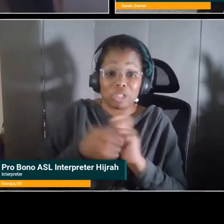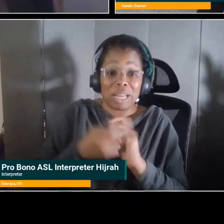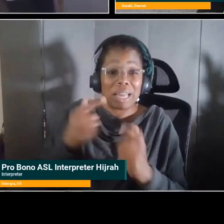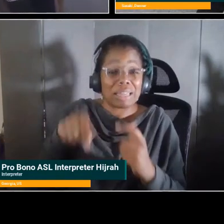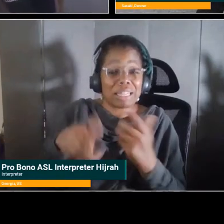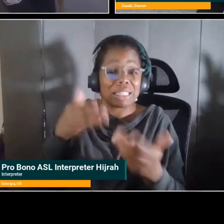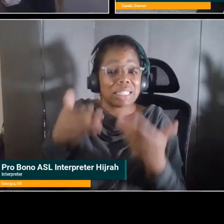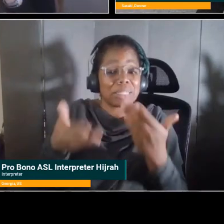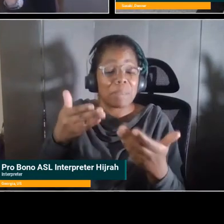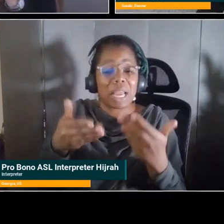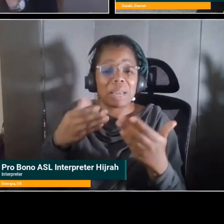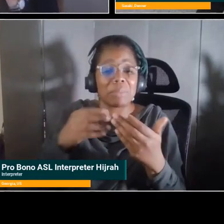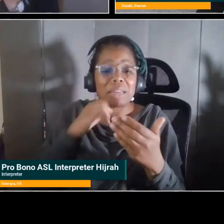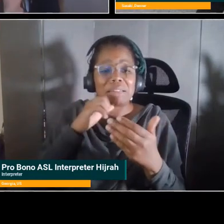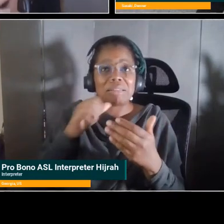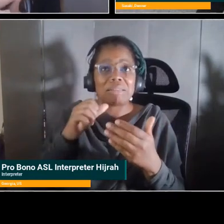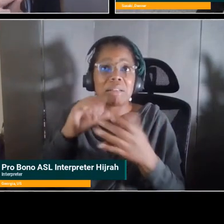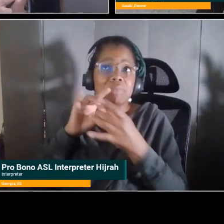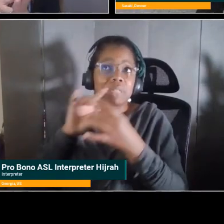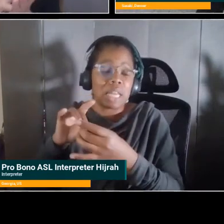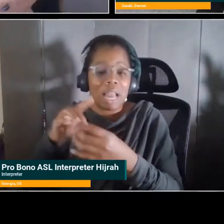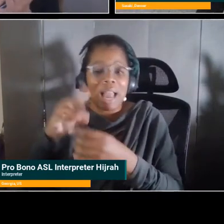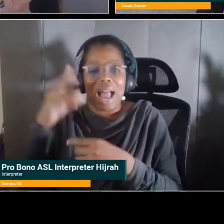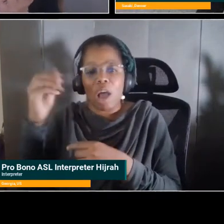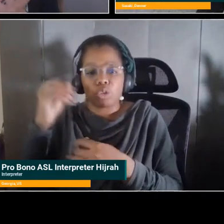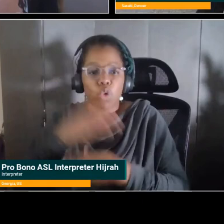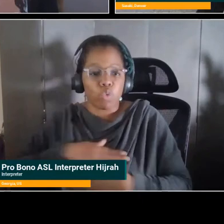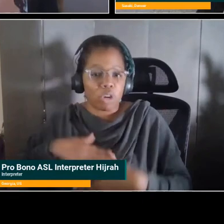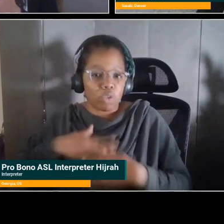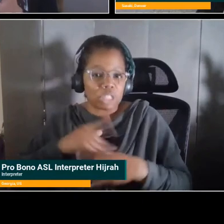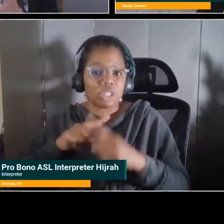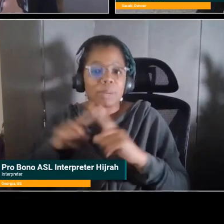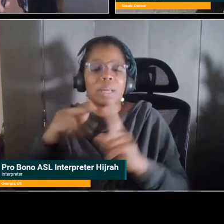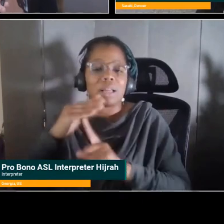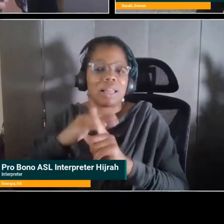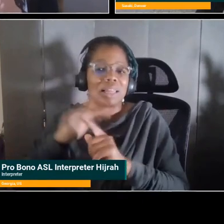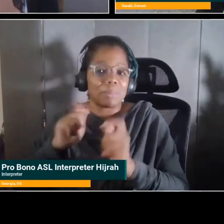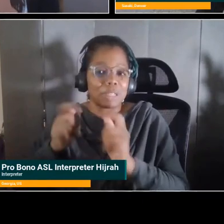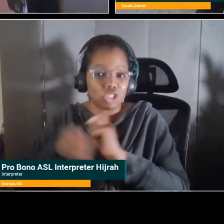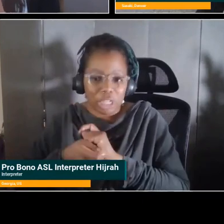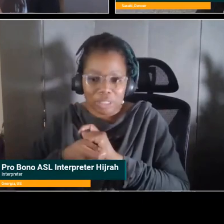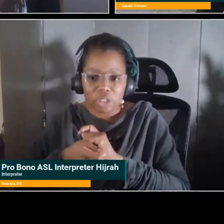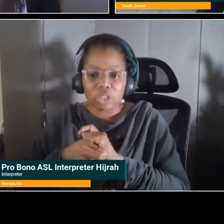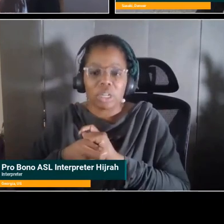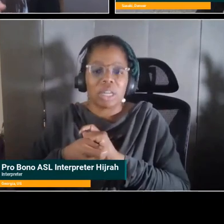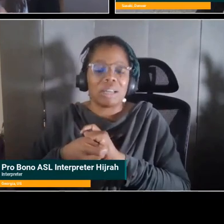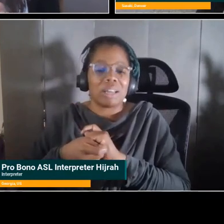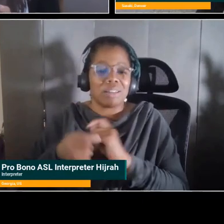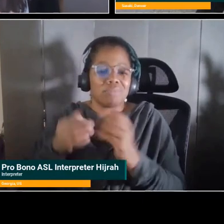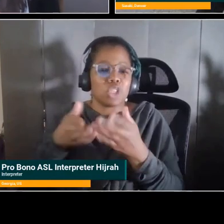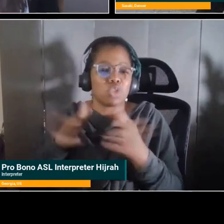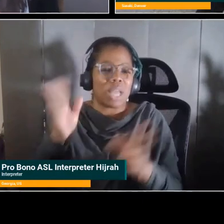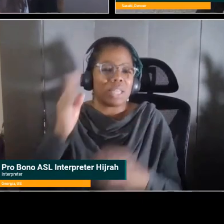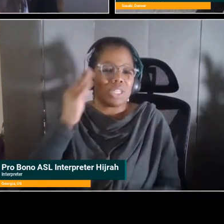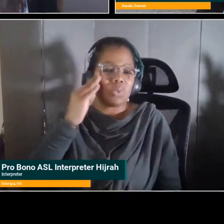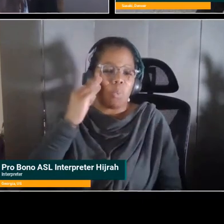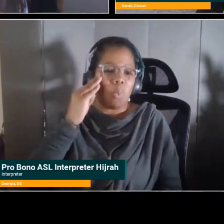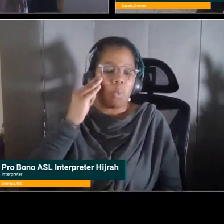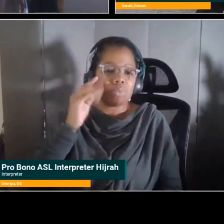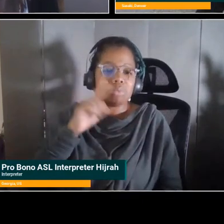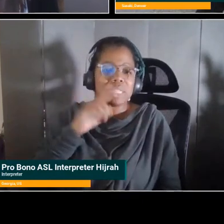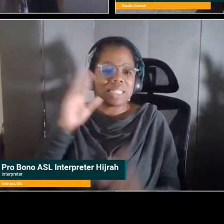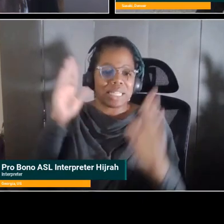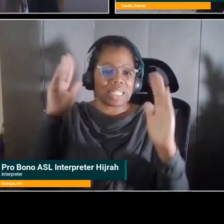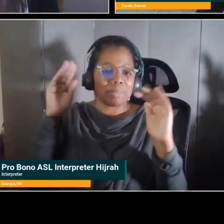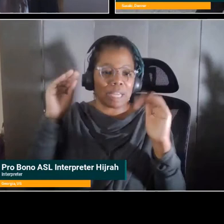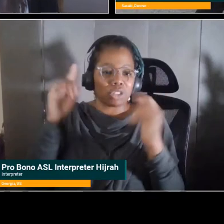of the realm of just outdoor recreation, but climate change, it's pretty widely known, is expected to,